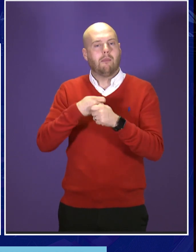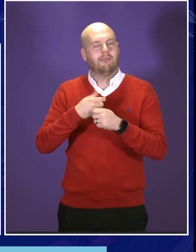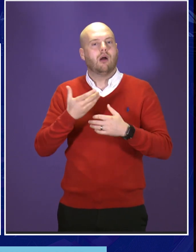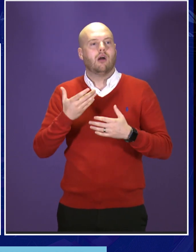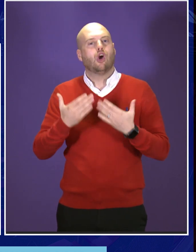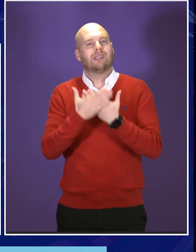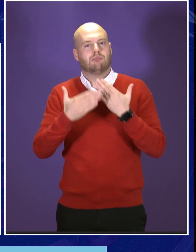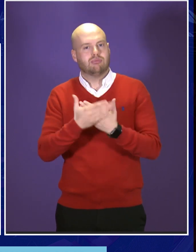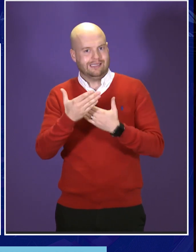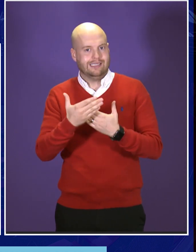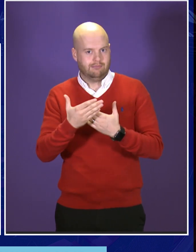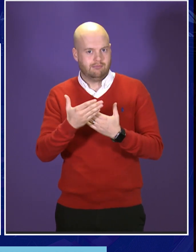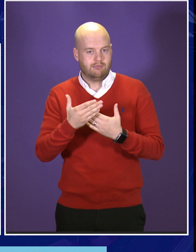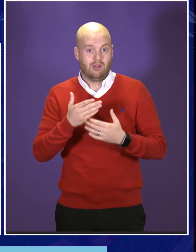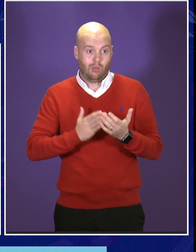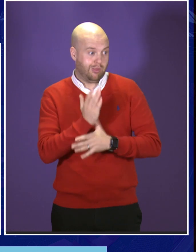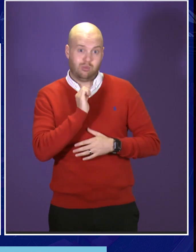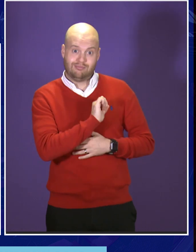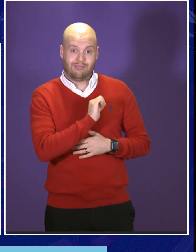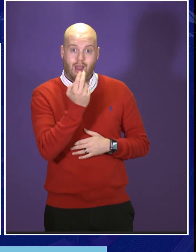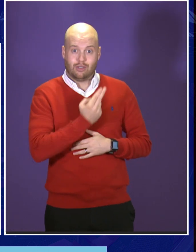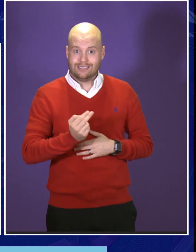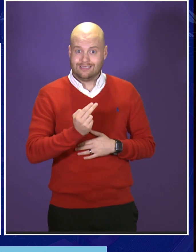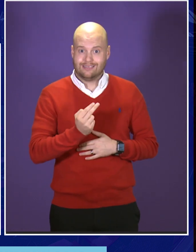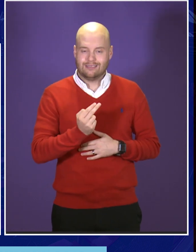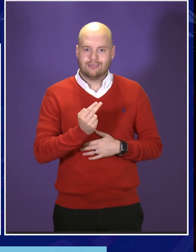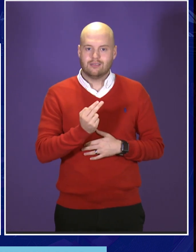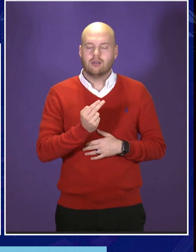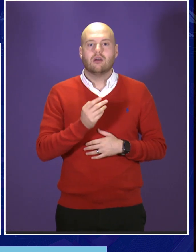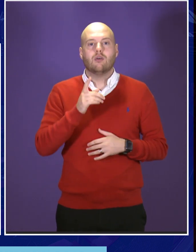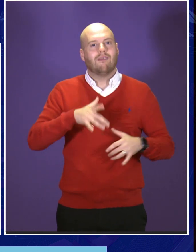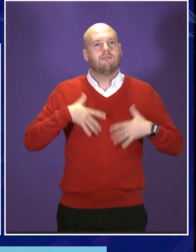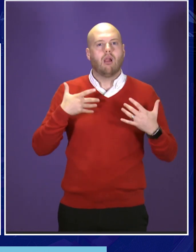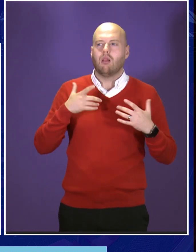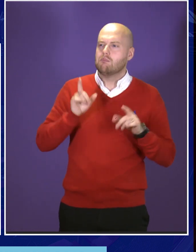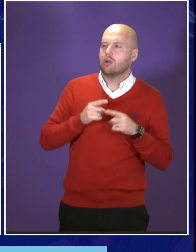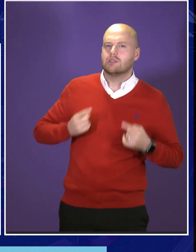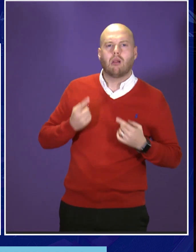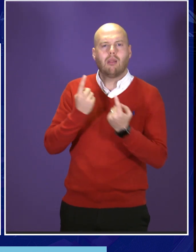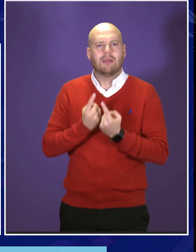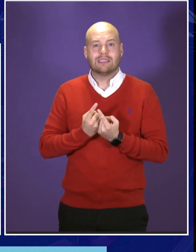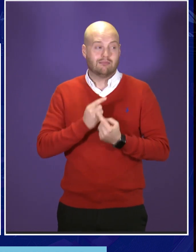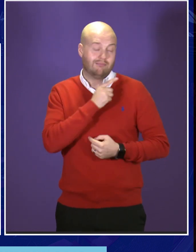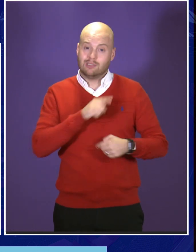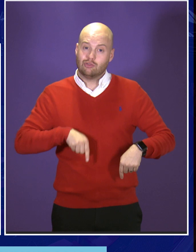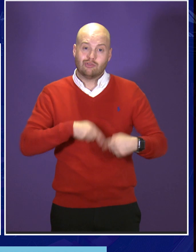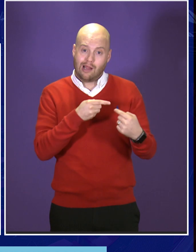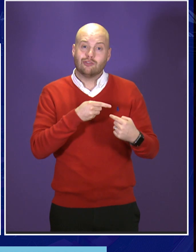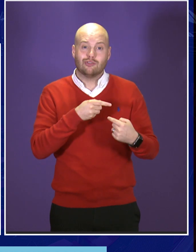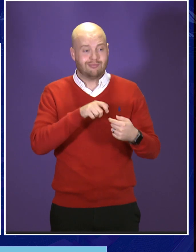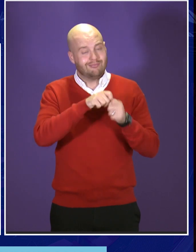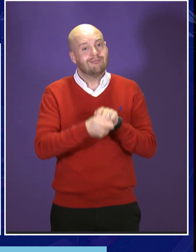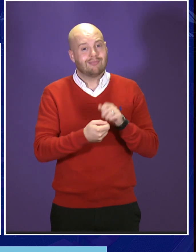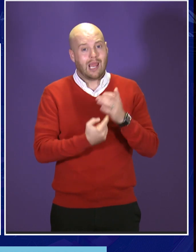of the master, that what is proclaimed impossible happens every day. Back in their role of storytellers, Basil